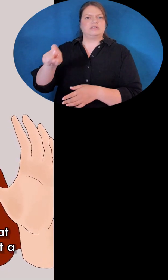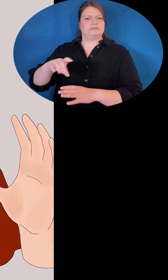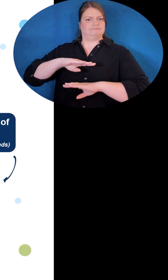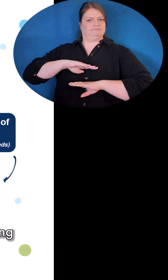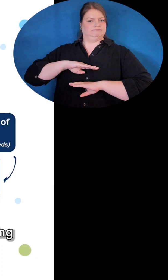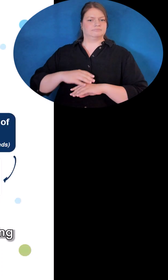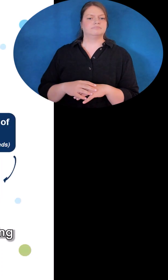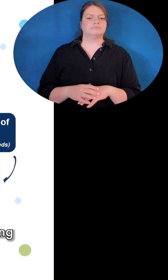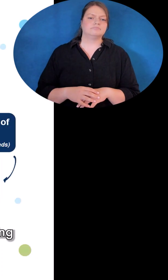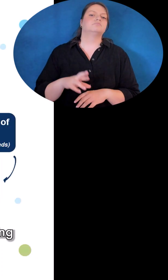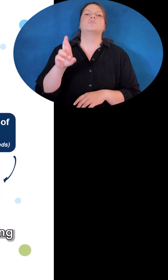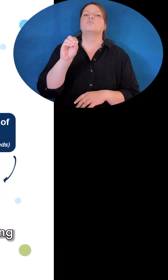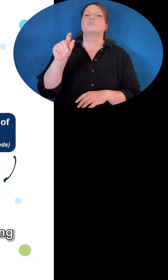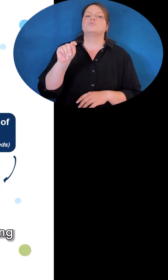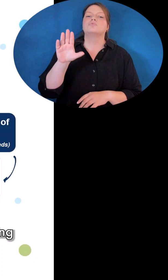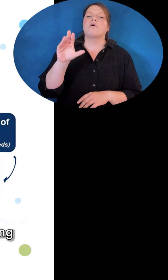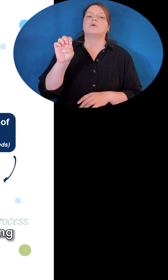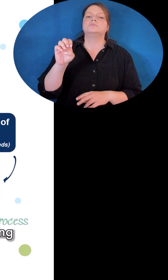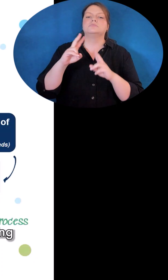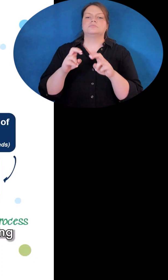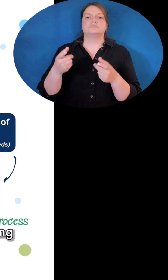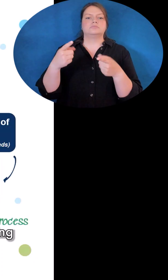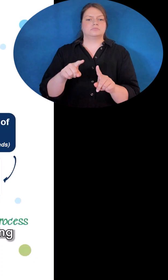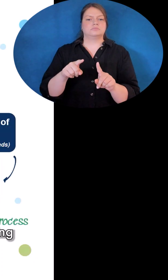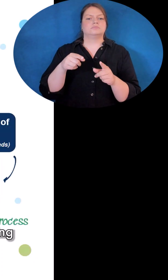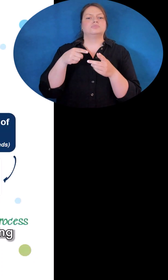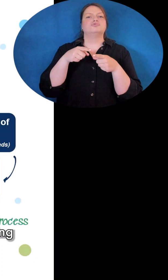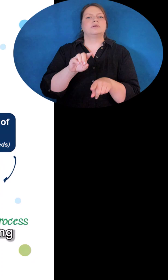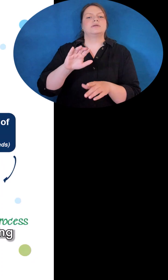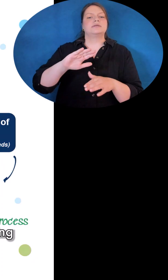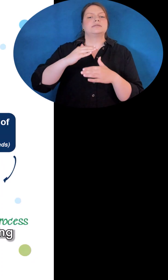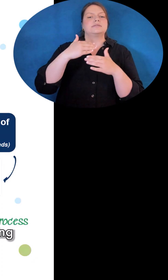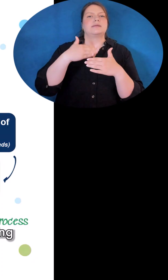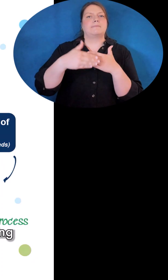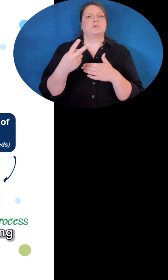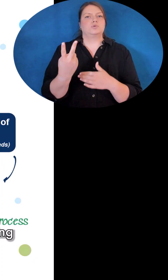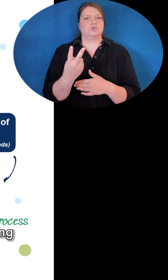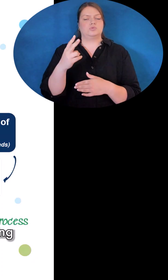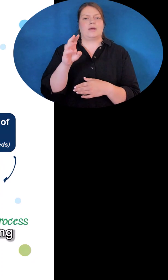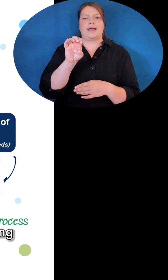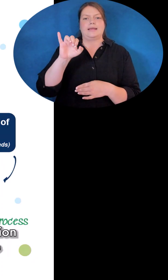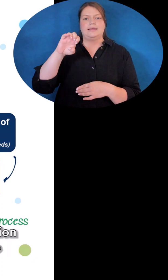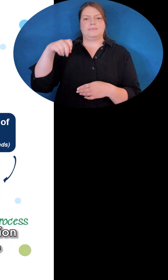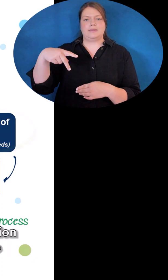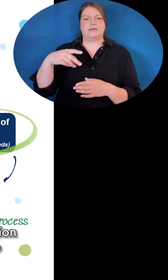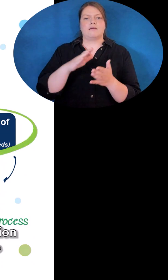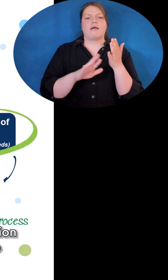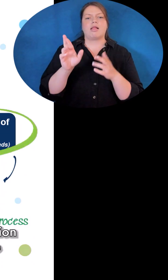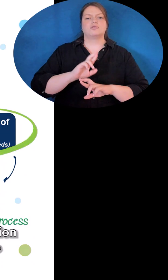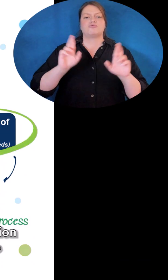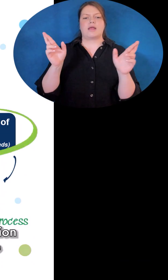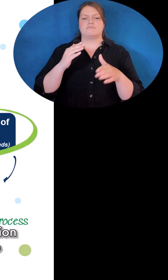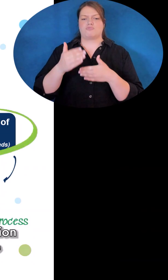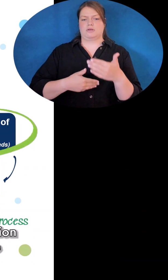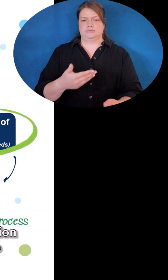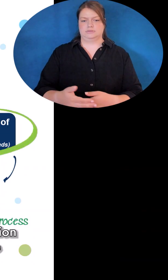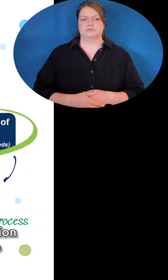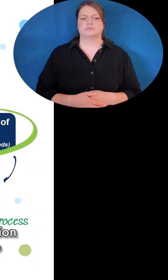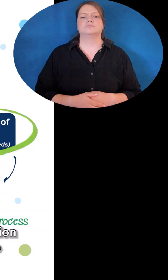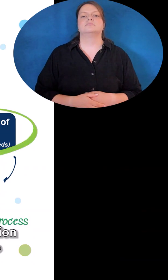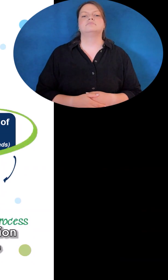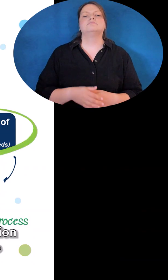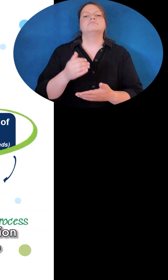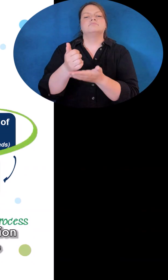student's needs. Root cause analysis happens during step 2 of the College and Career Ready IEP process and helps us analyze the information